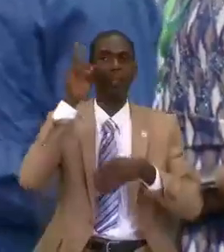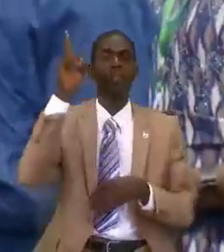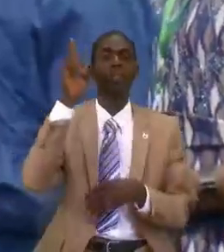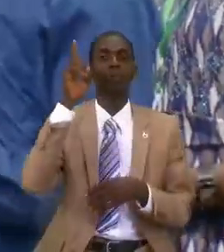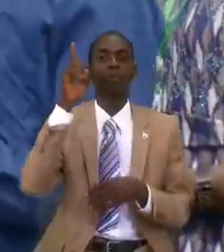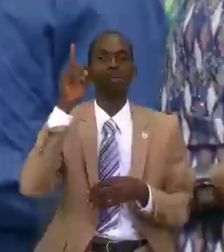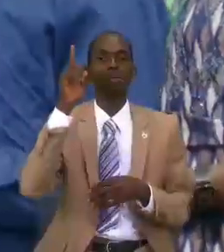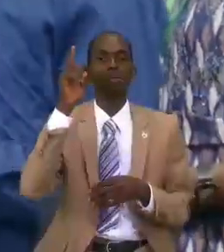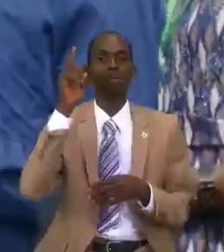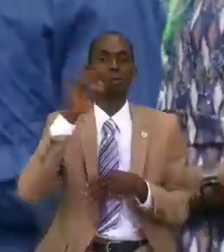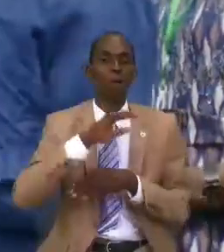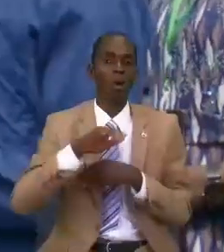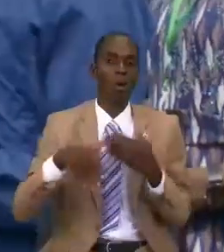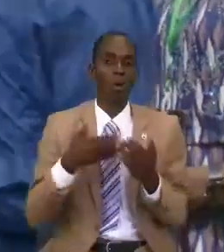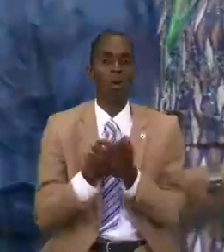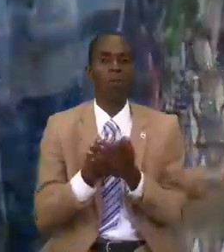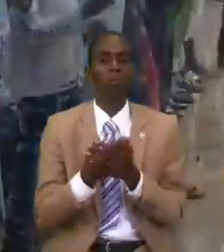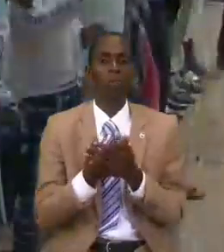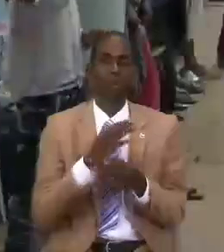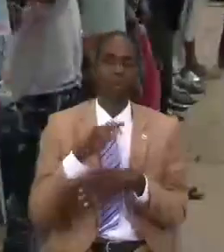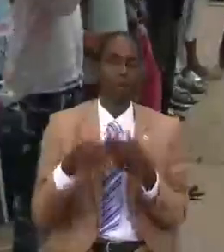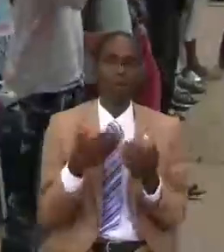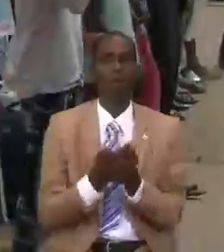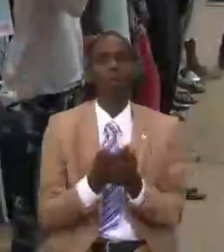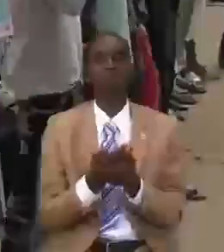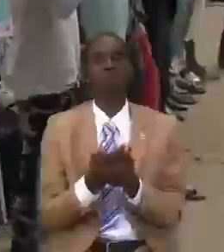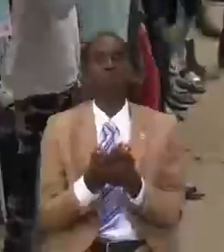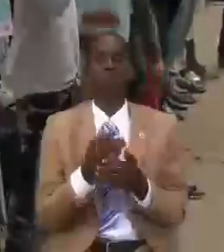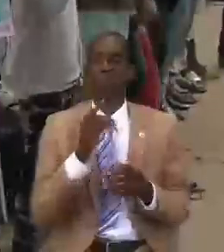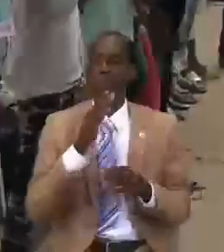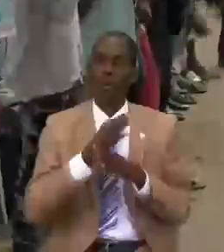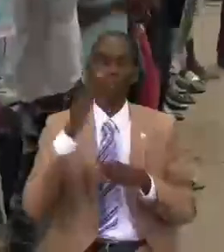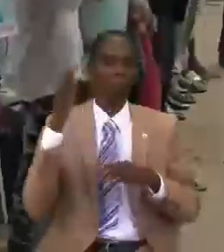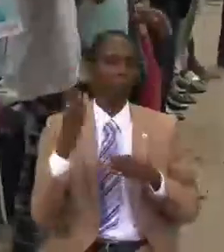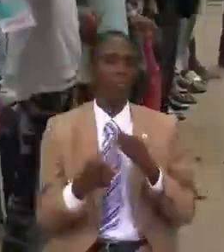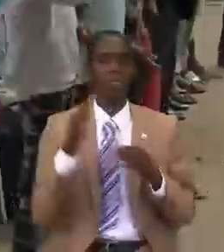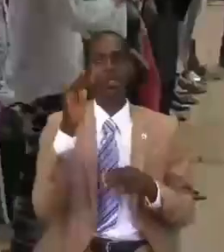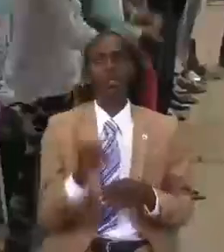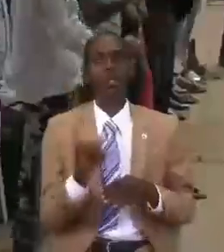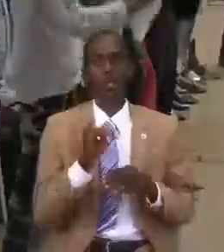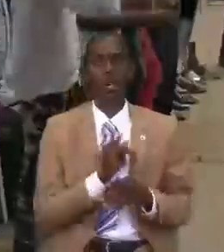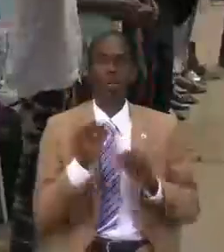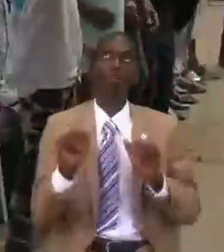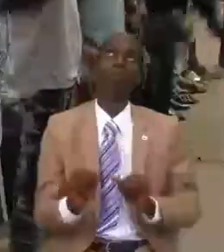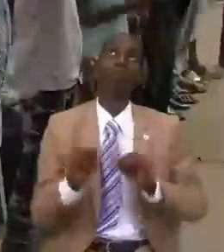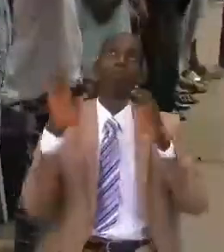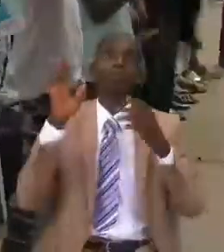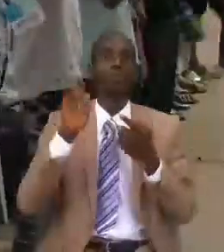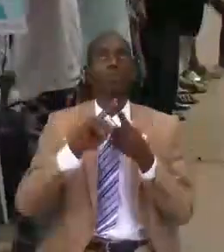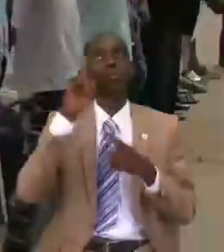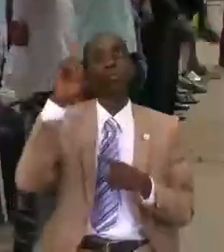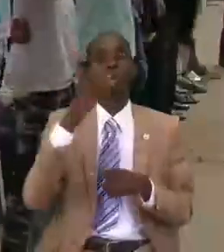All, absolutely. I surrender unto him. And as we do that, then all